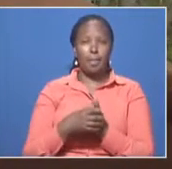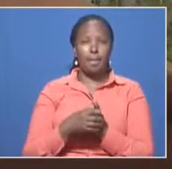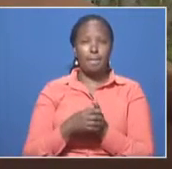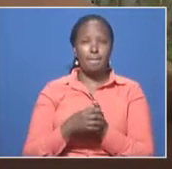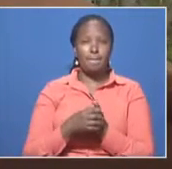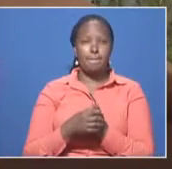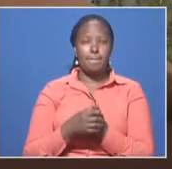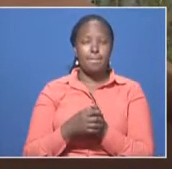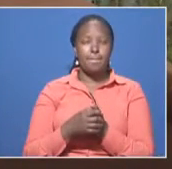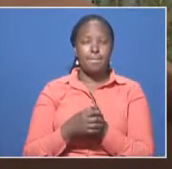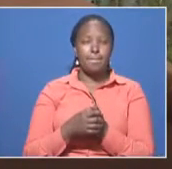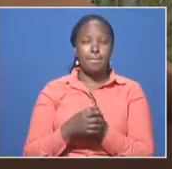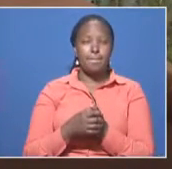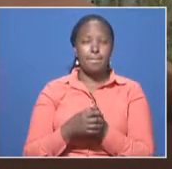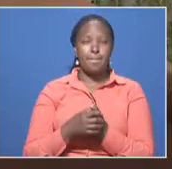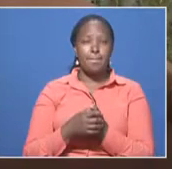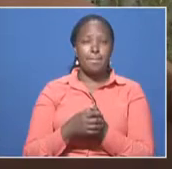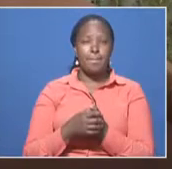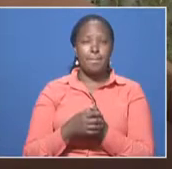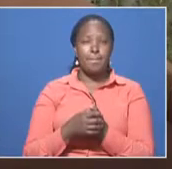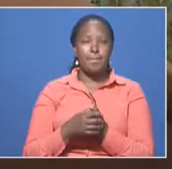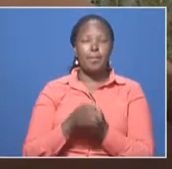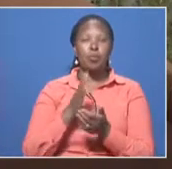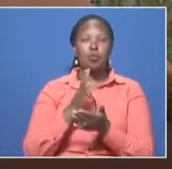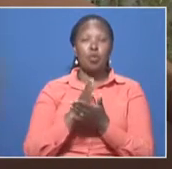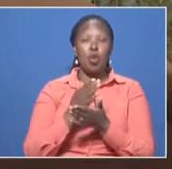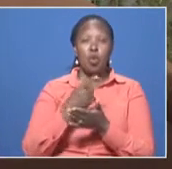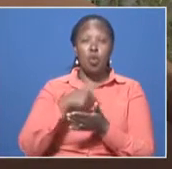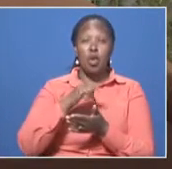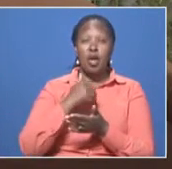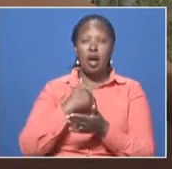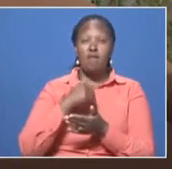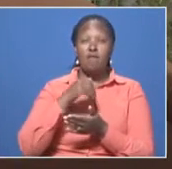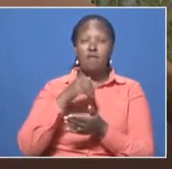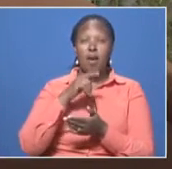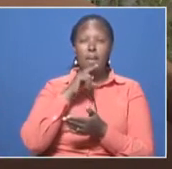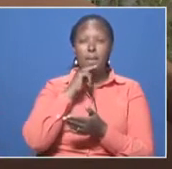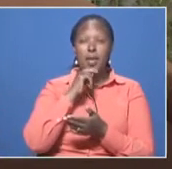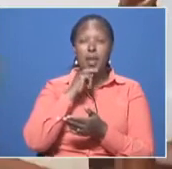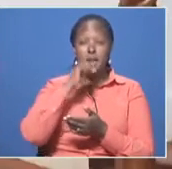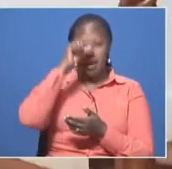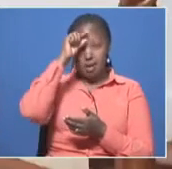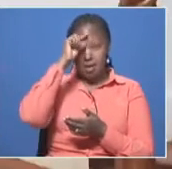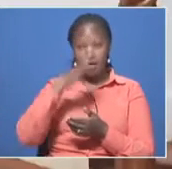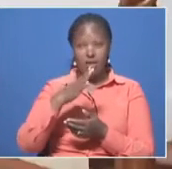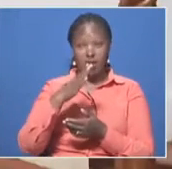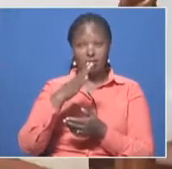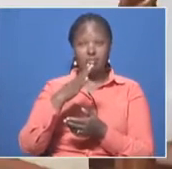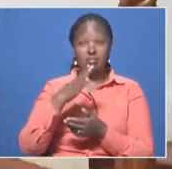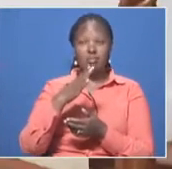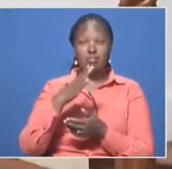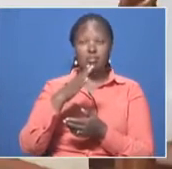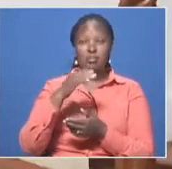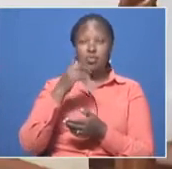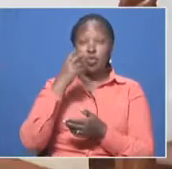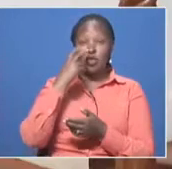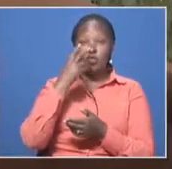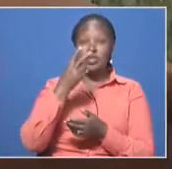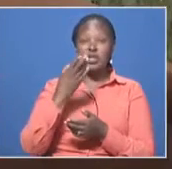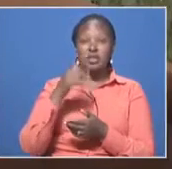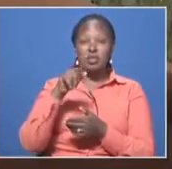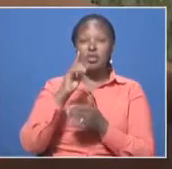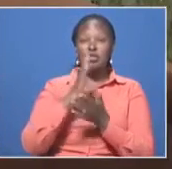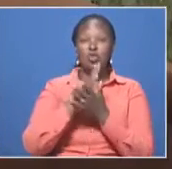Well, you see, we have male governors as well, who you've seen also, they have